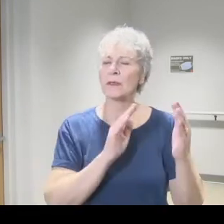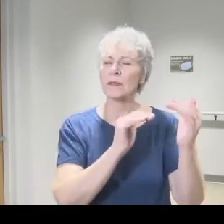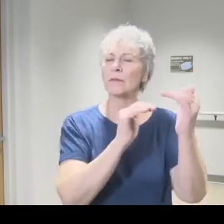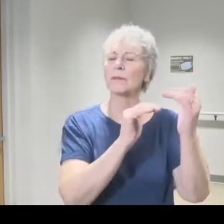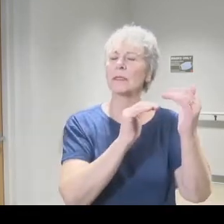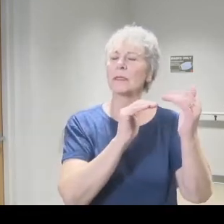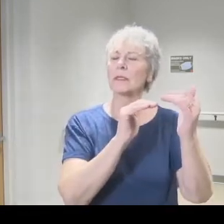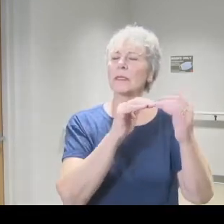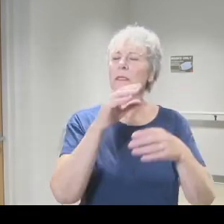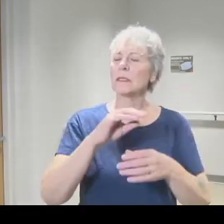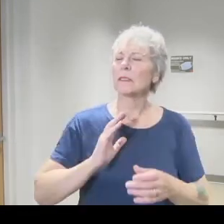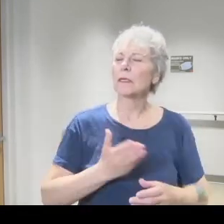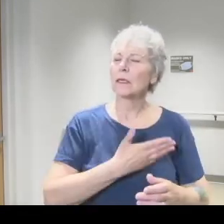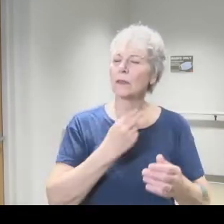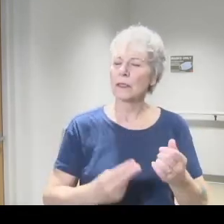our healing.